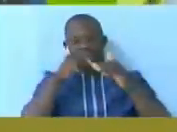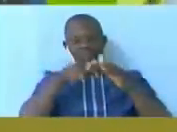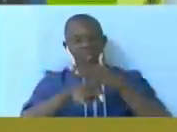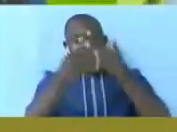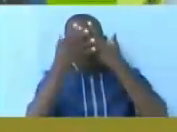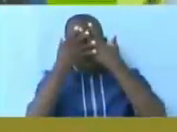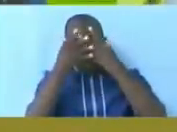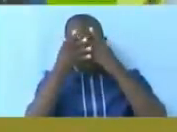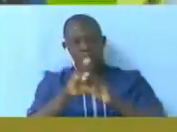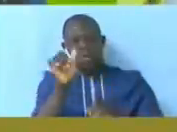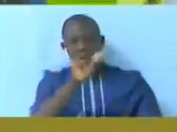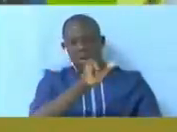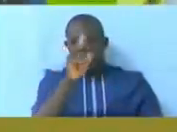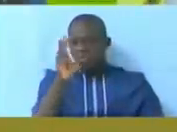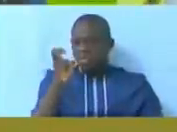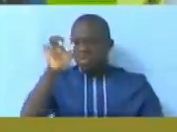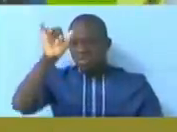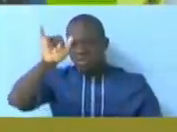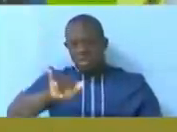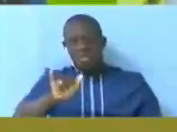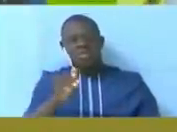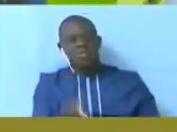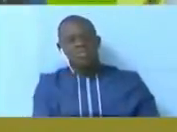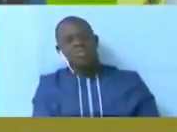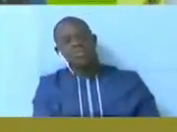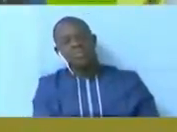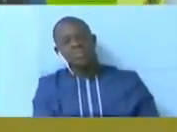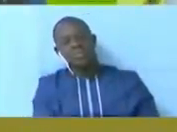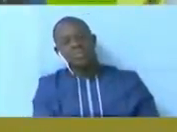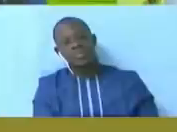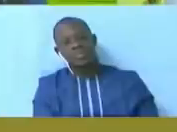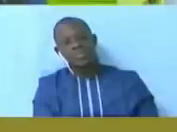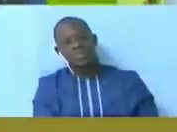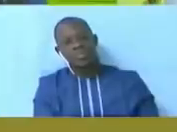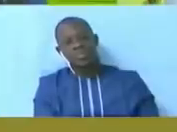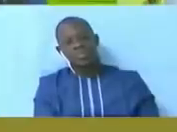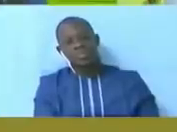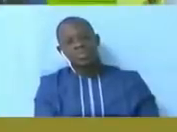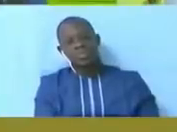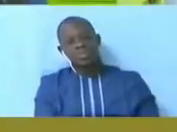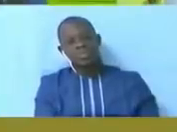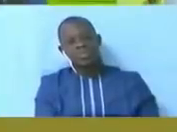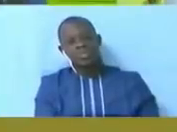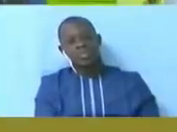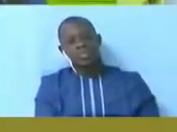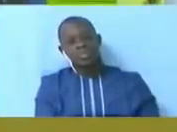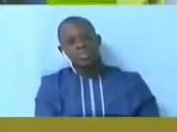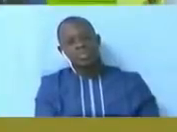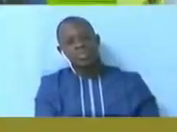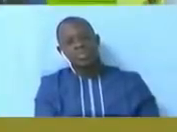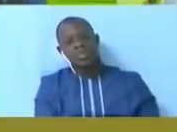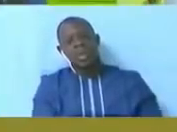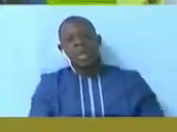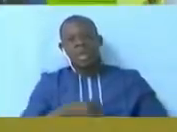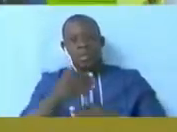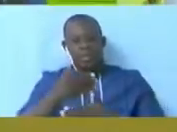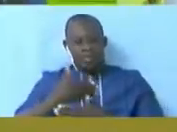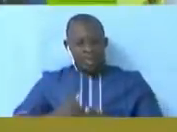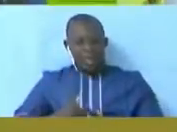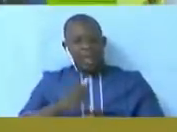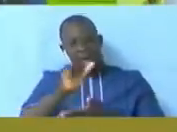20 years. Dolbe siyole dongo lekileje dolbe sanjimwane kala kasoro. So we filed our appeals.